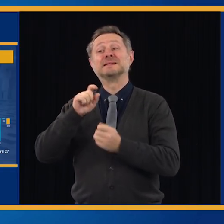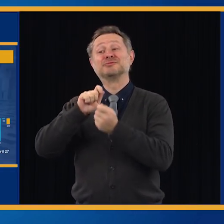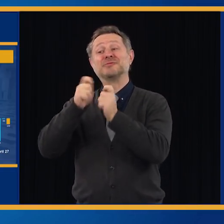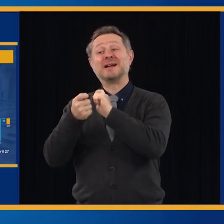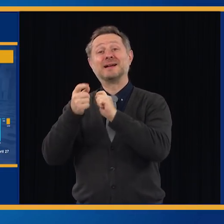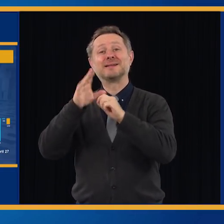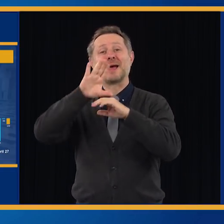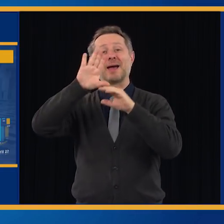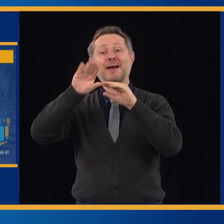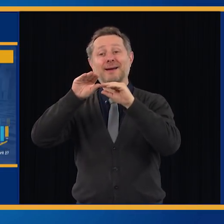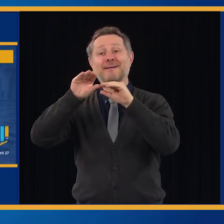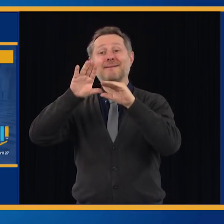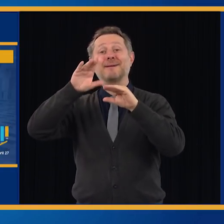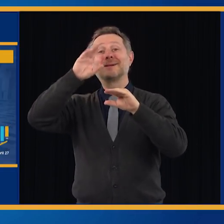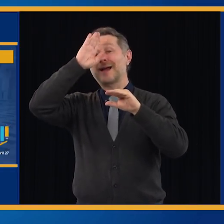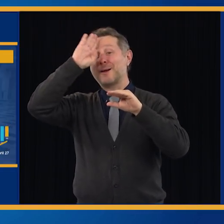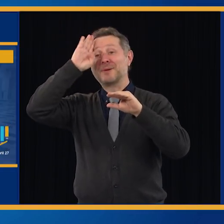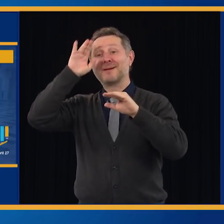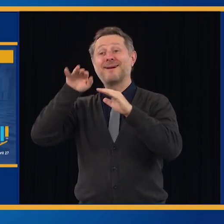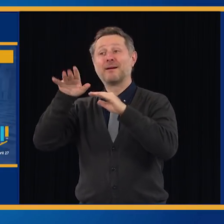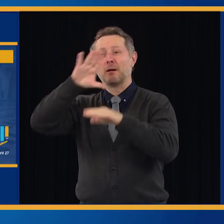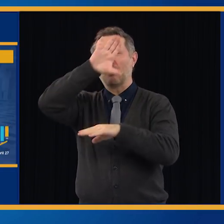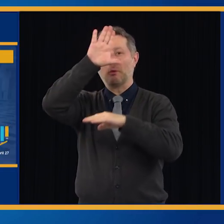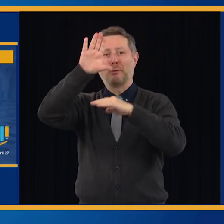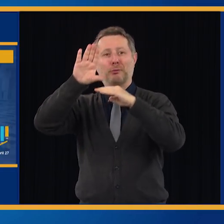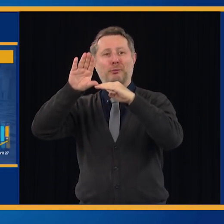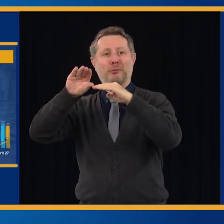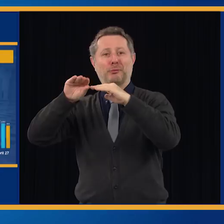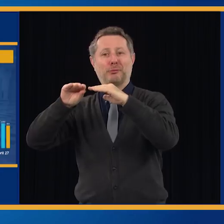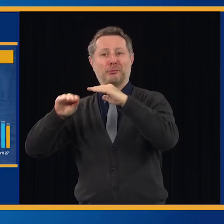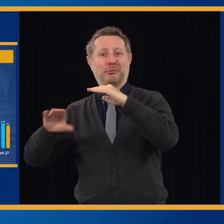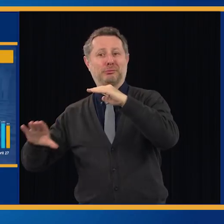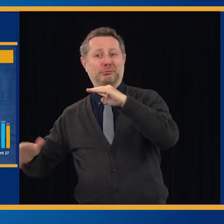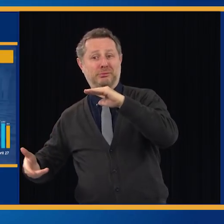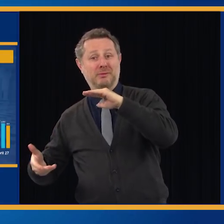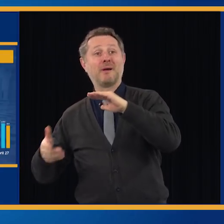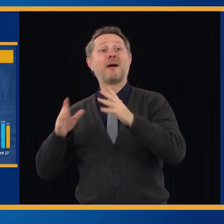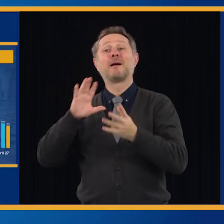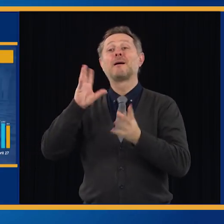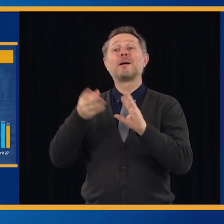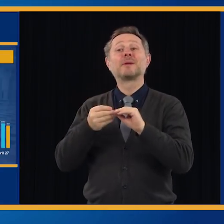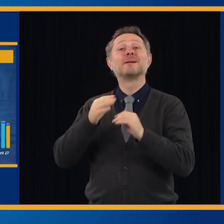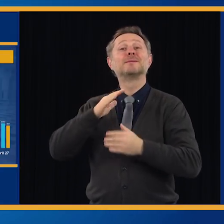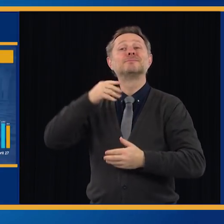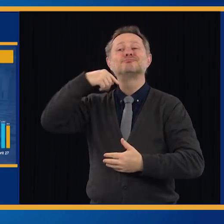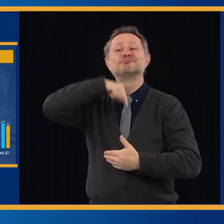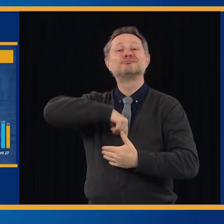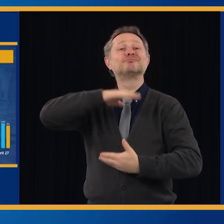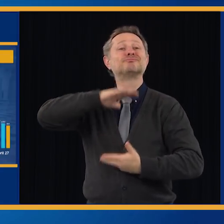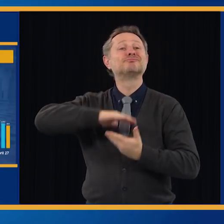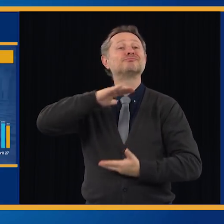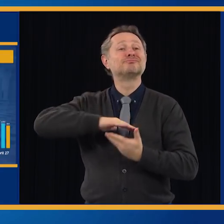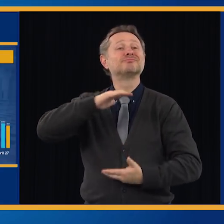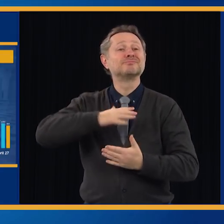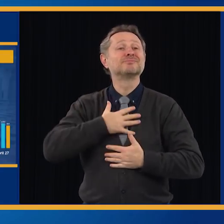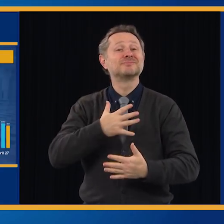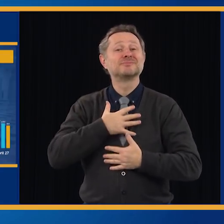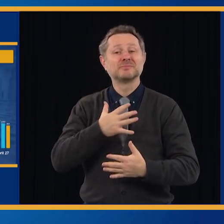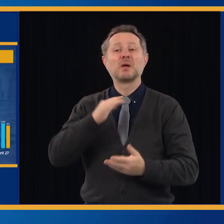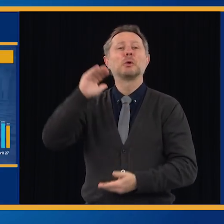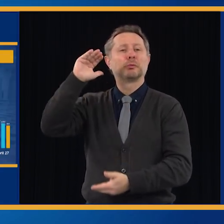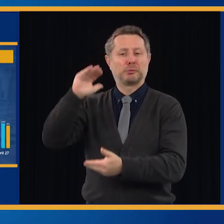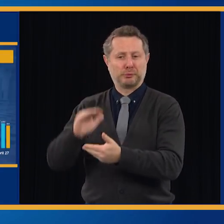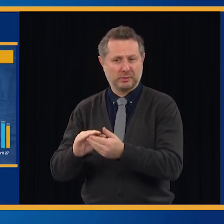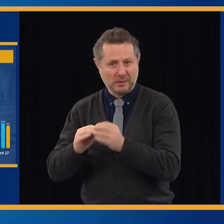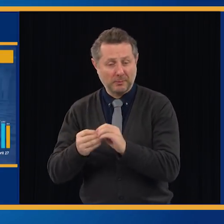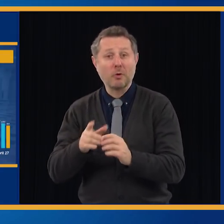rolling total, you see, is down. Number of intubations is also down. The number of COVID hospitalizations per